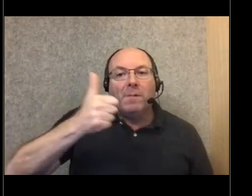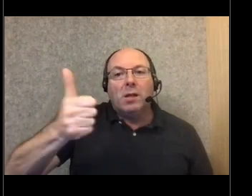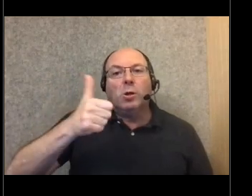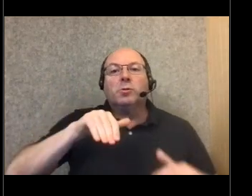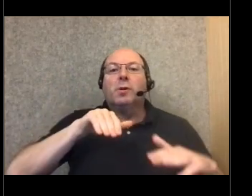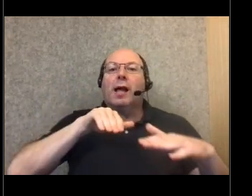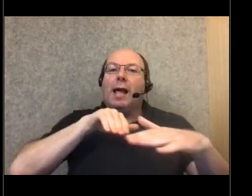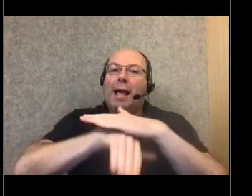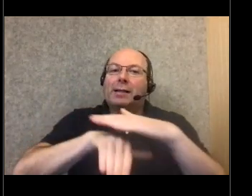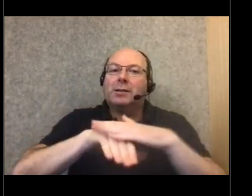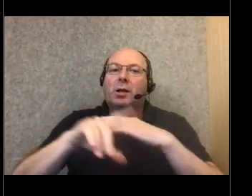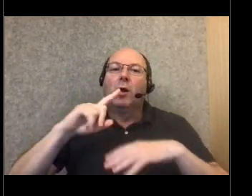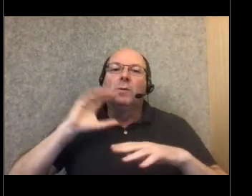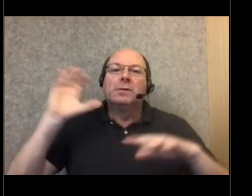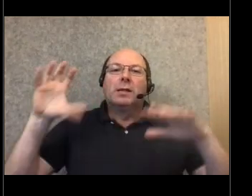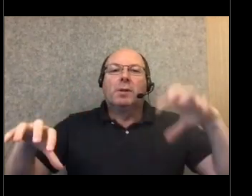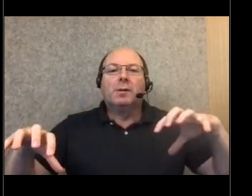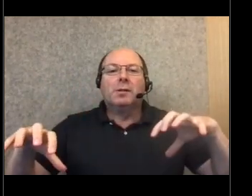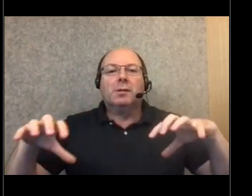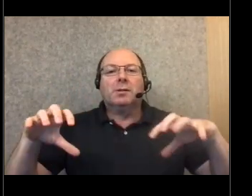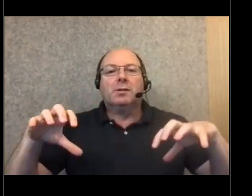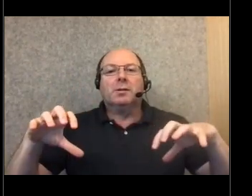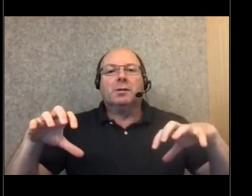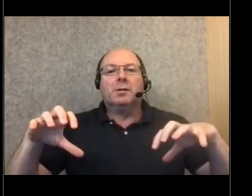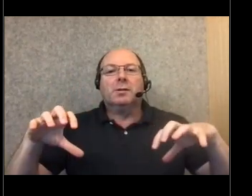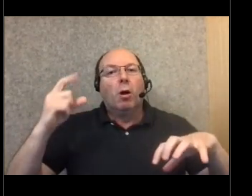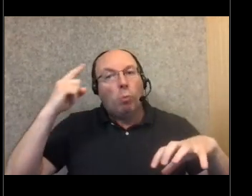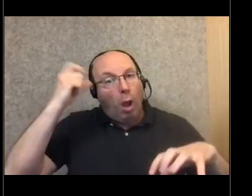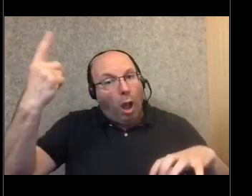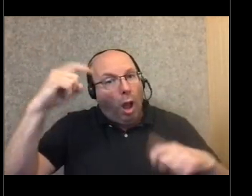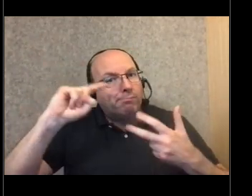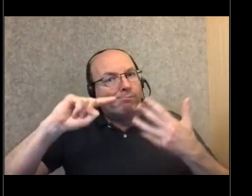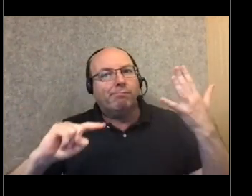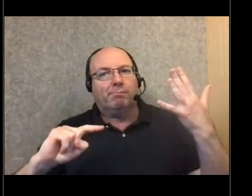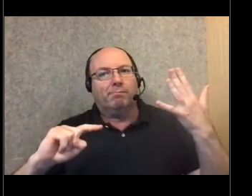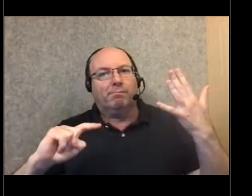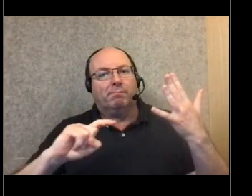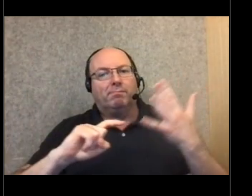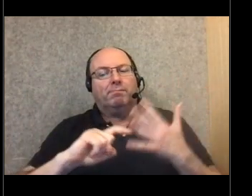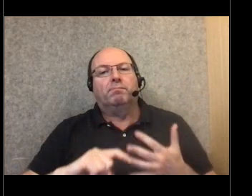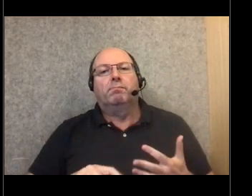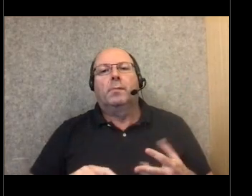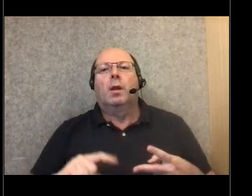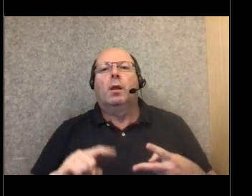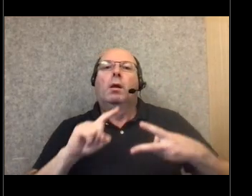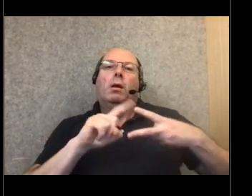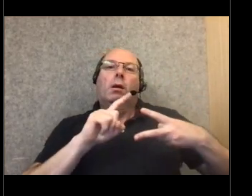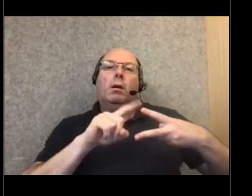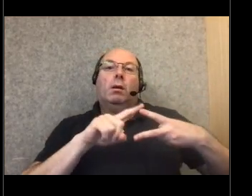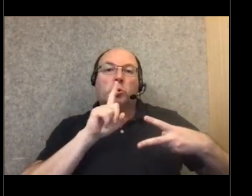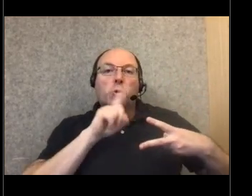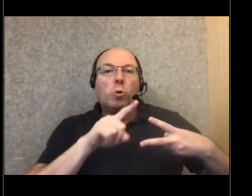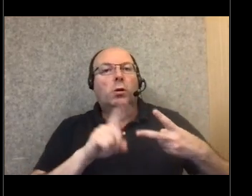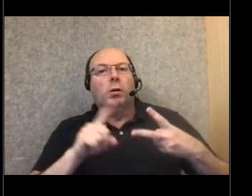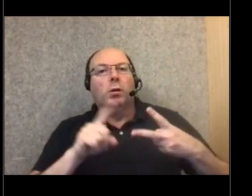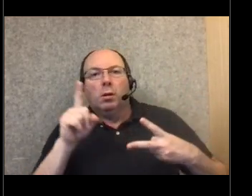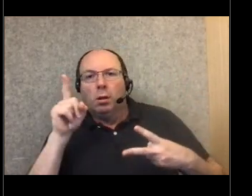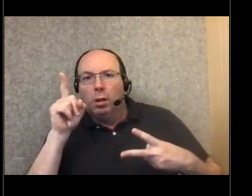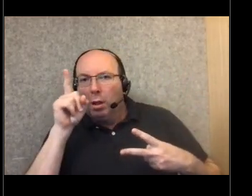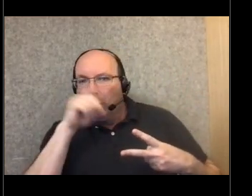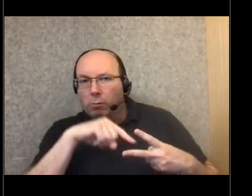for access to site amenities under certain conditions. Your first answer option is true, and your